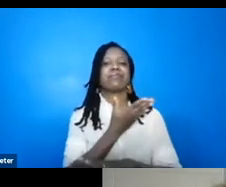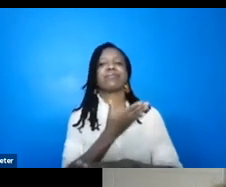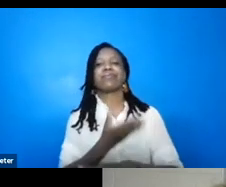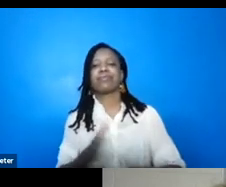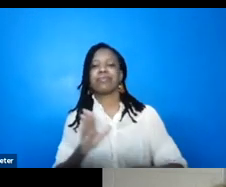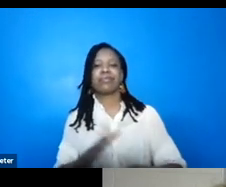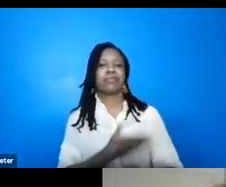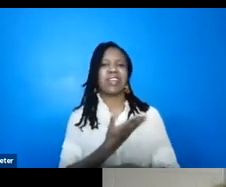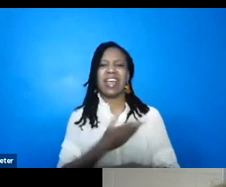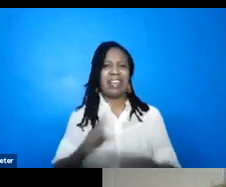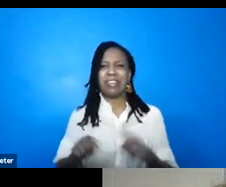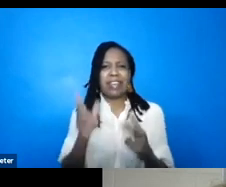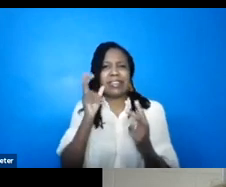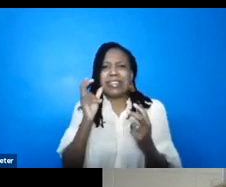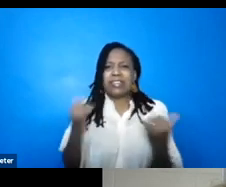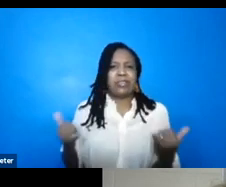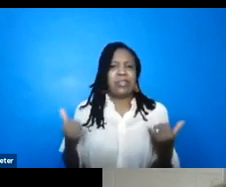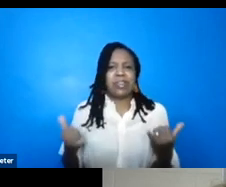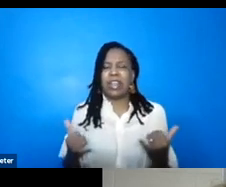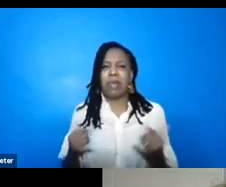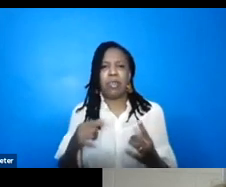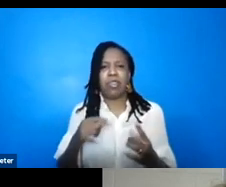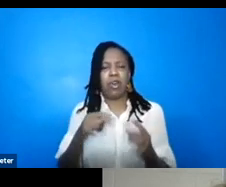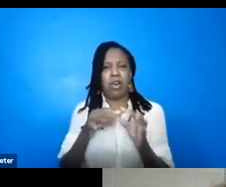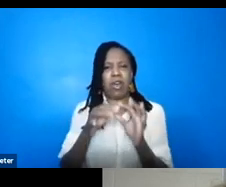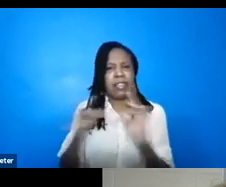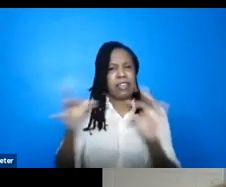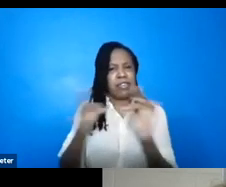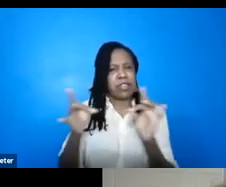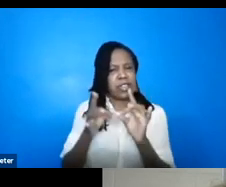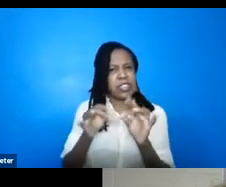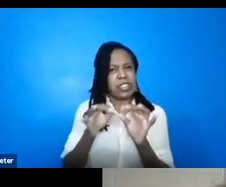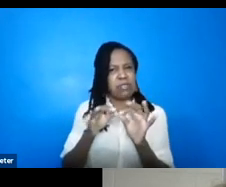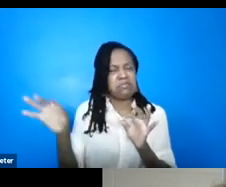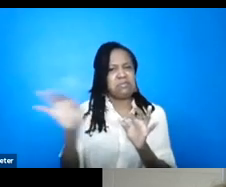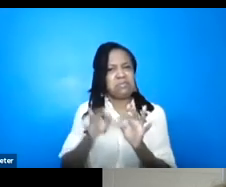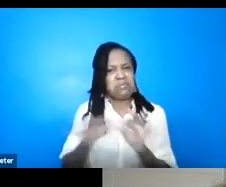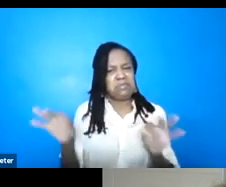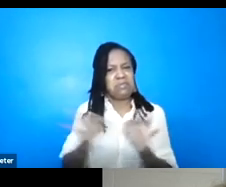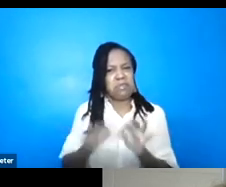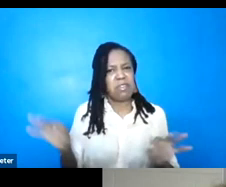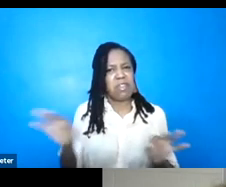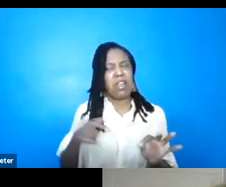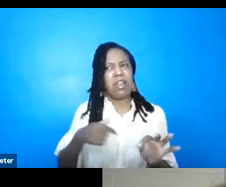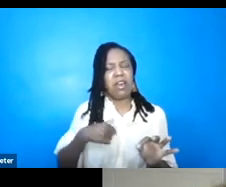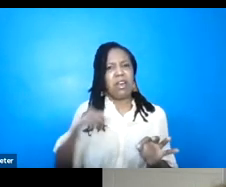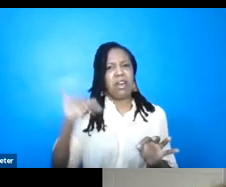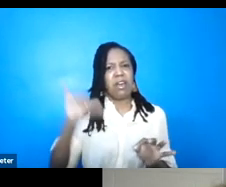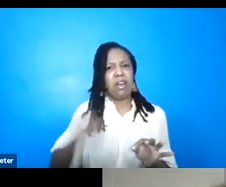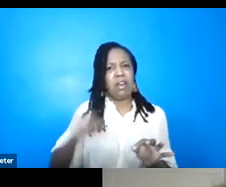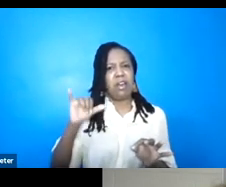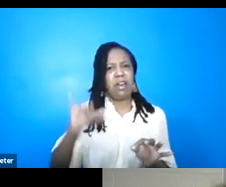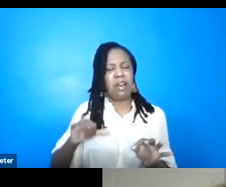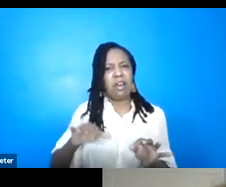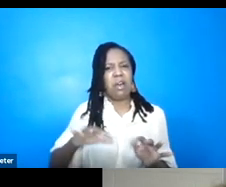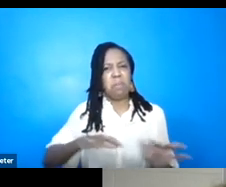is projected in every lyrics of the music. And I remember listening, and I told the chaplain, I said, the music was one that gave me that, to